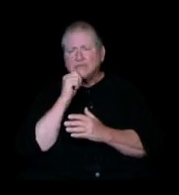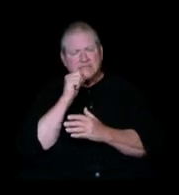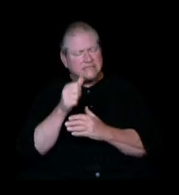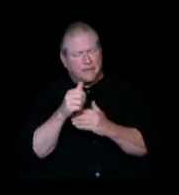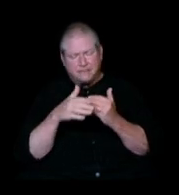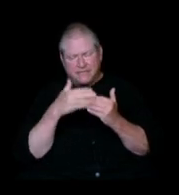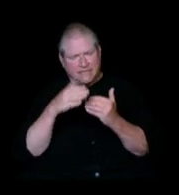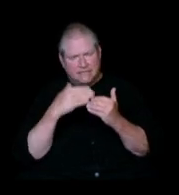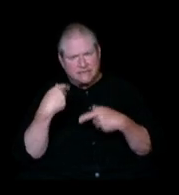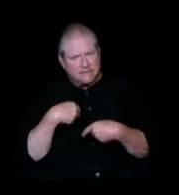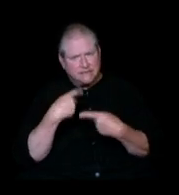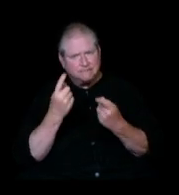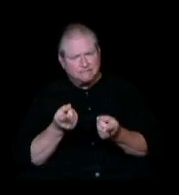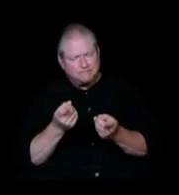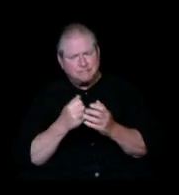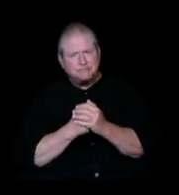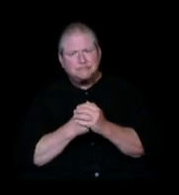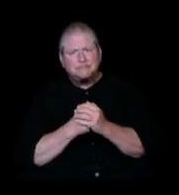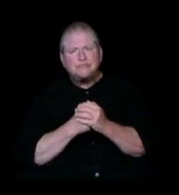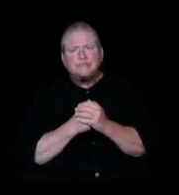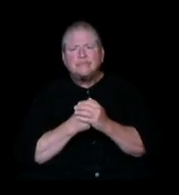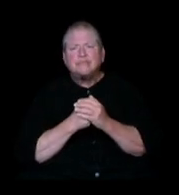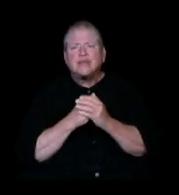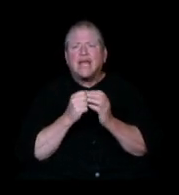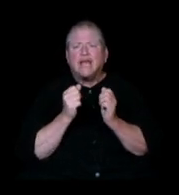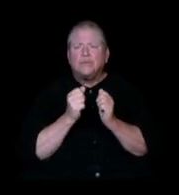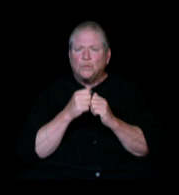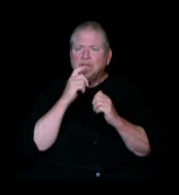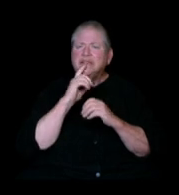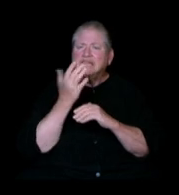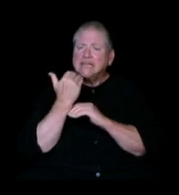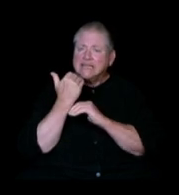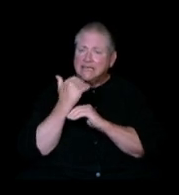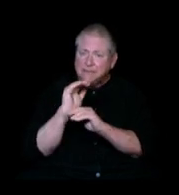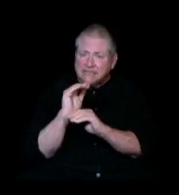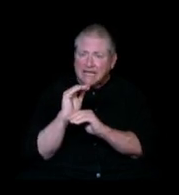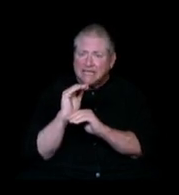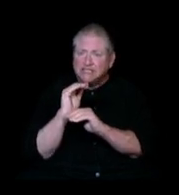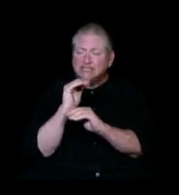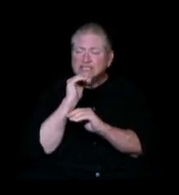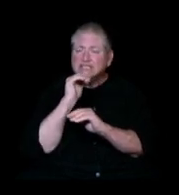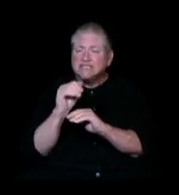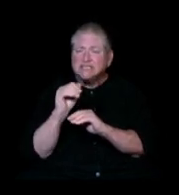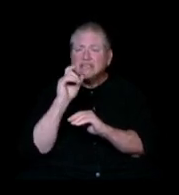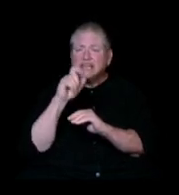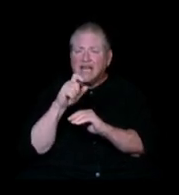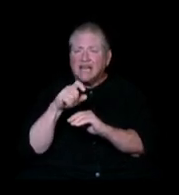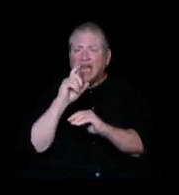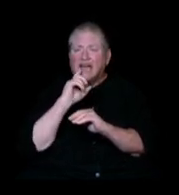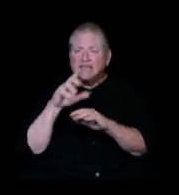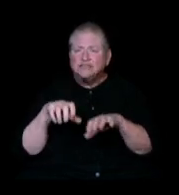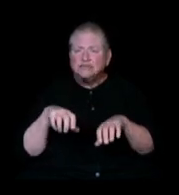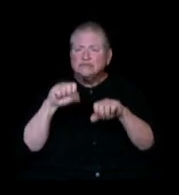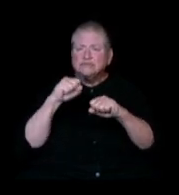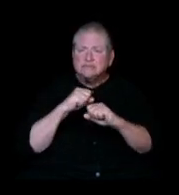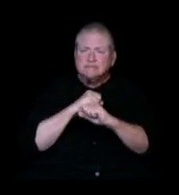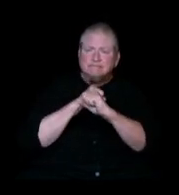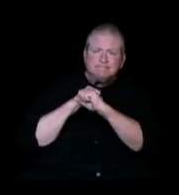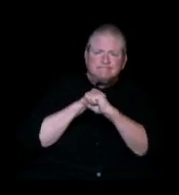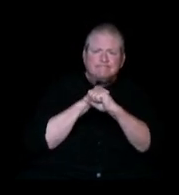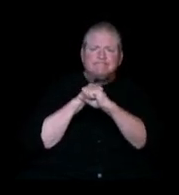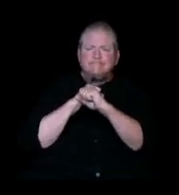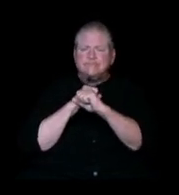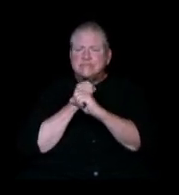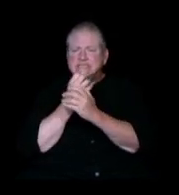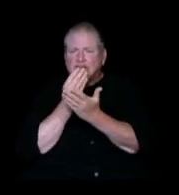work, and the limitation imposed by preemptive austerity measures to shield Western employees and